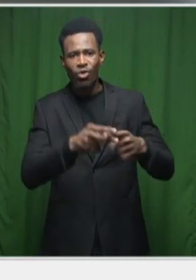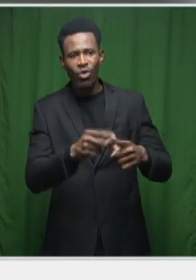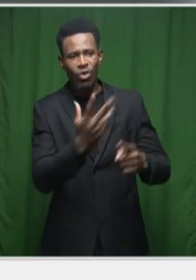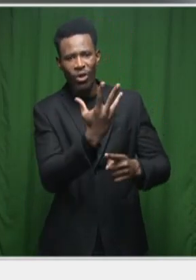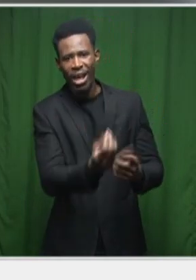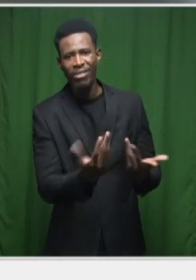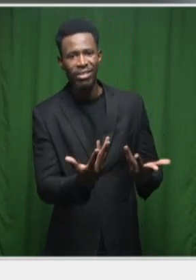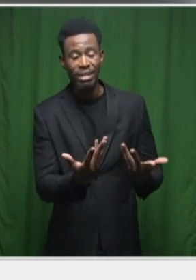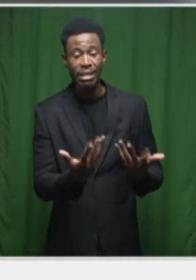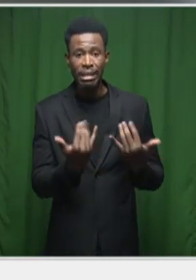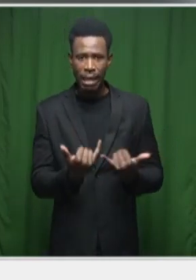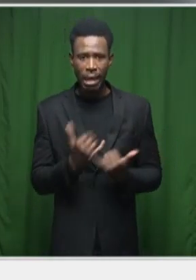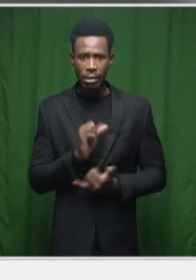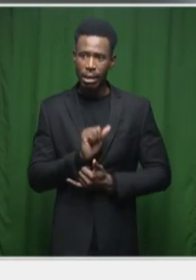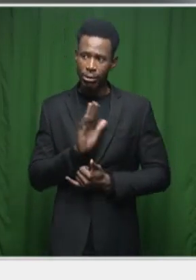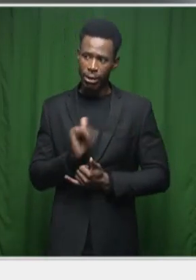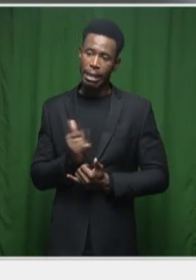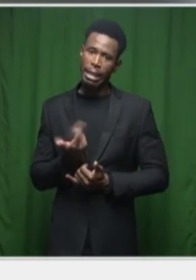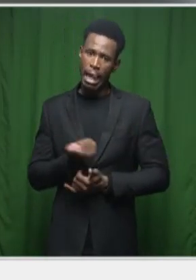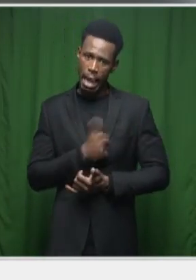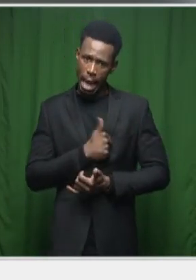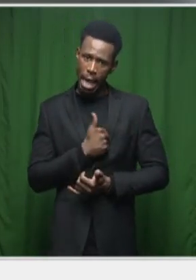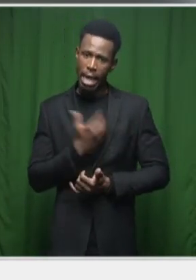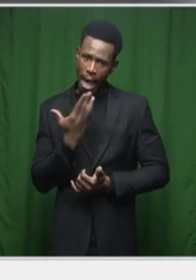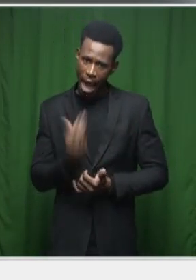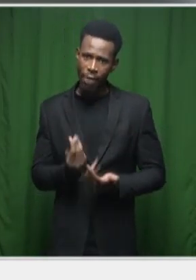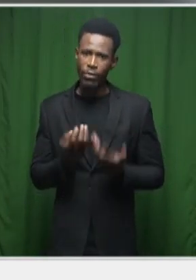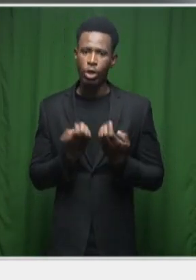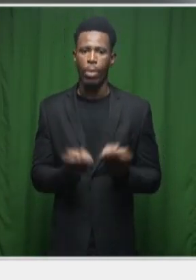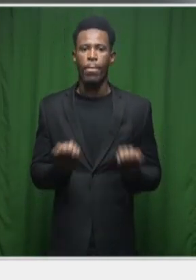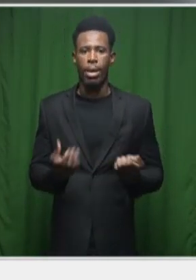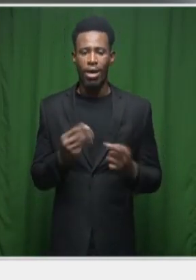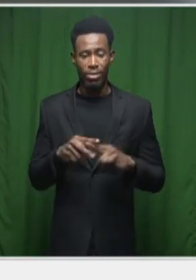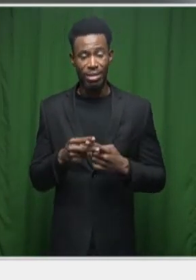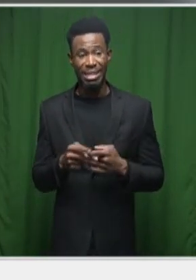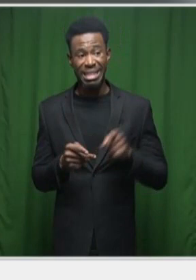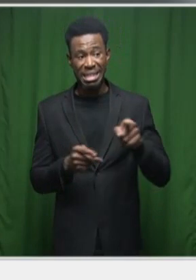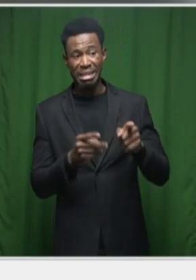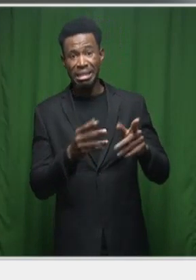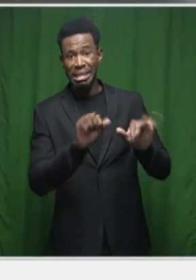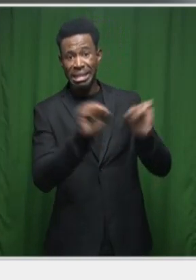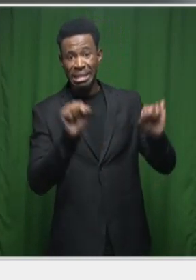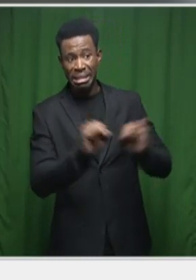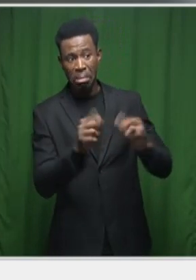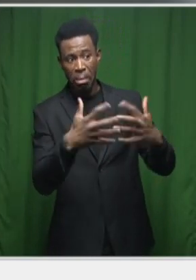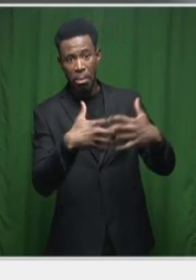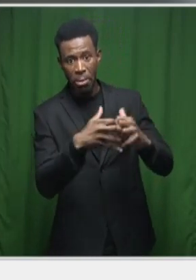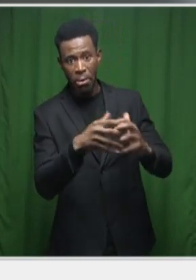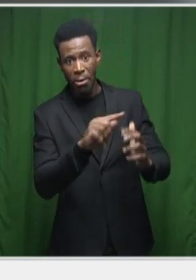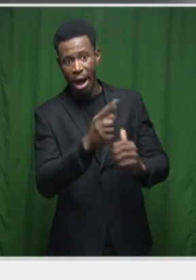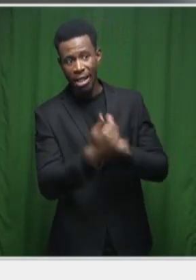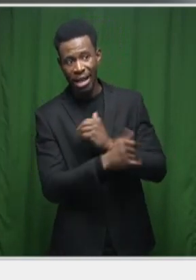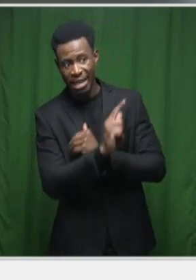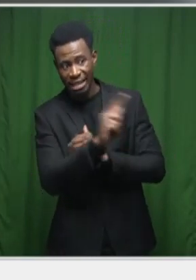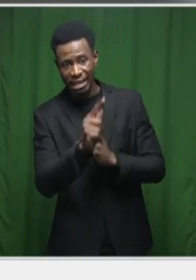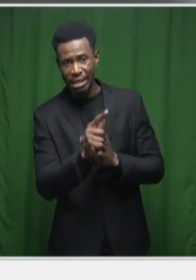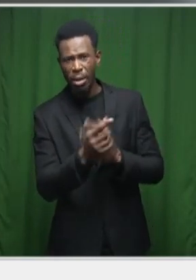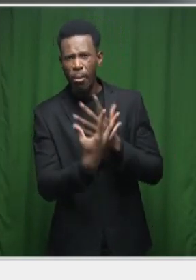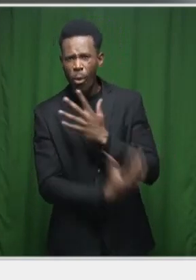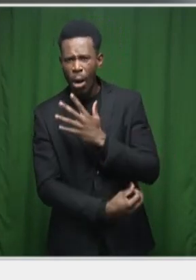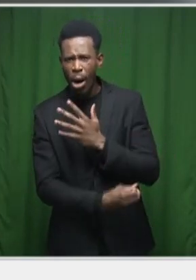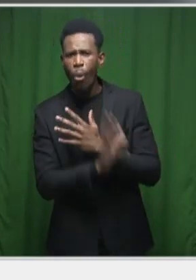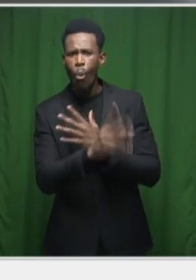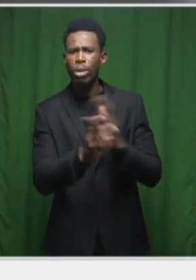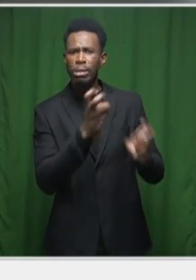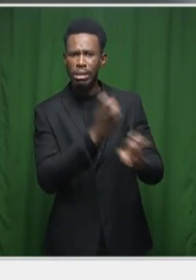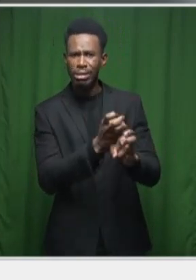been identified under CBAM, like iron, steel, and aluminium. So it's very expensive to have that system in place. But in the South African case, what we see is that